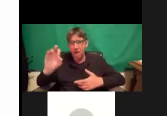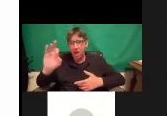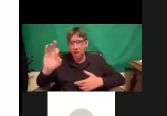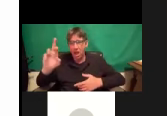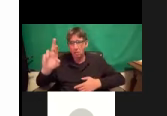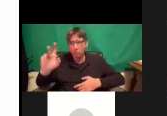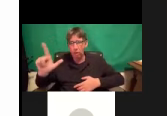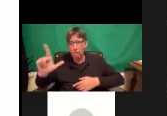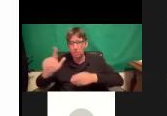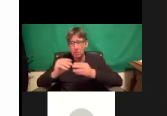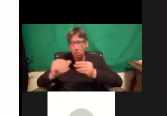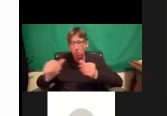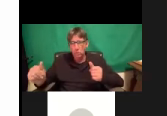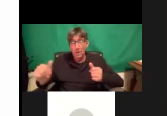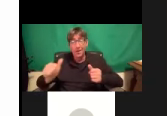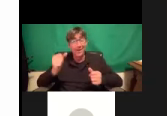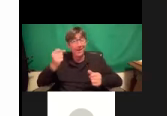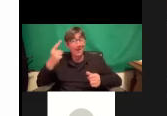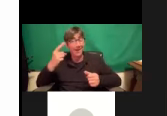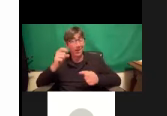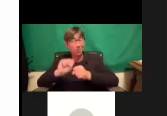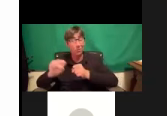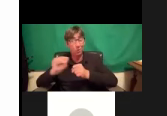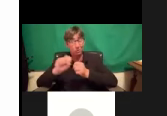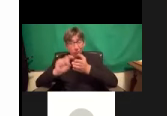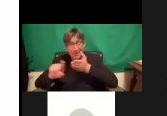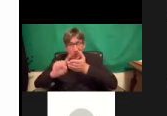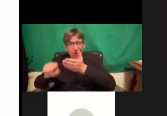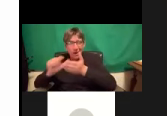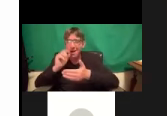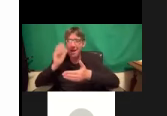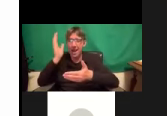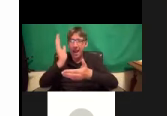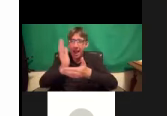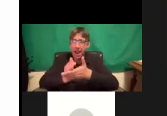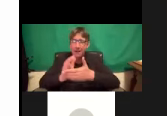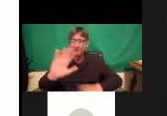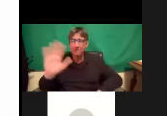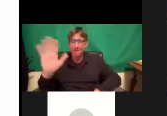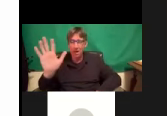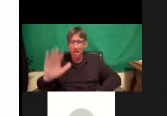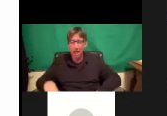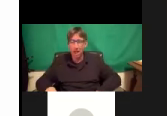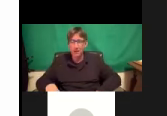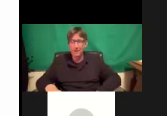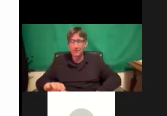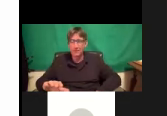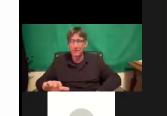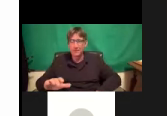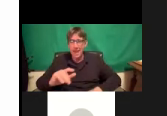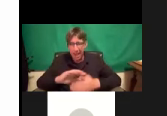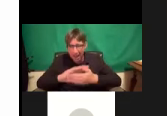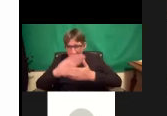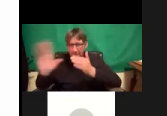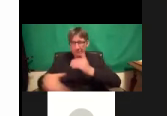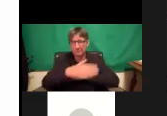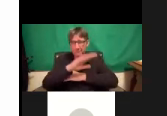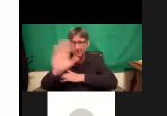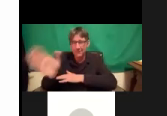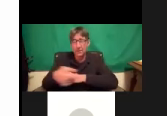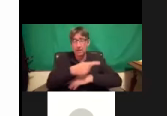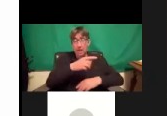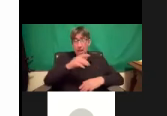doesn't end at 5 p.m., but like it turns out the NBA is going to end it. So that's too bad. Personally, I chose to